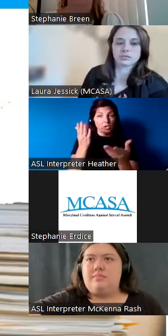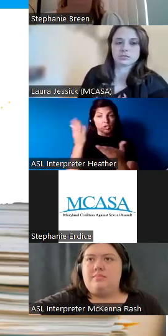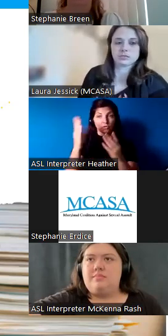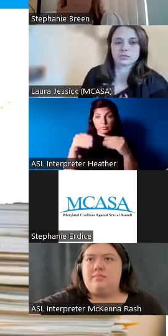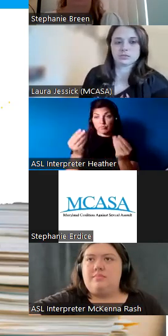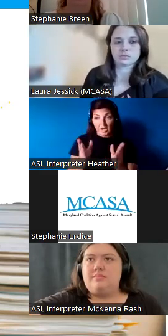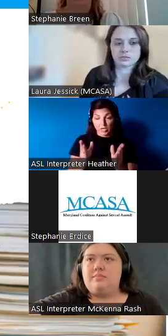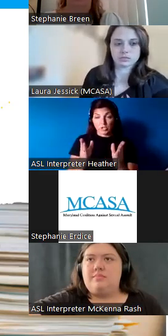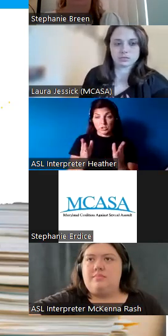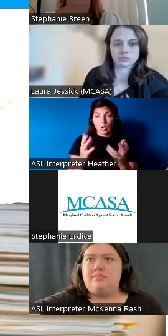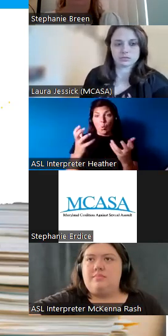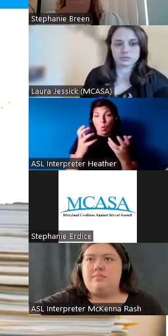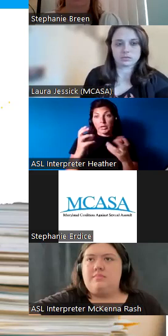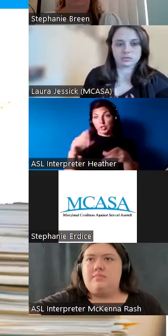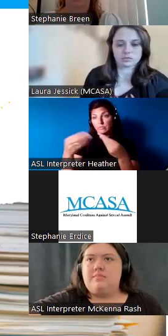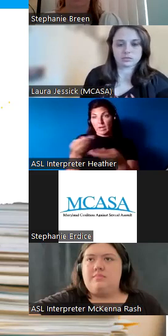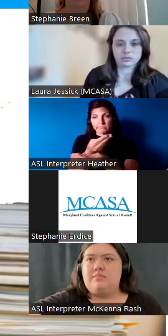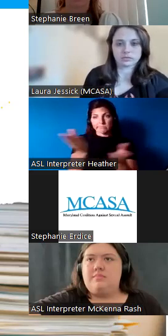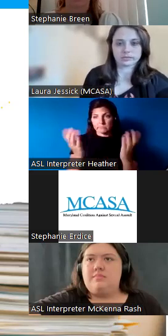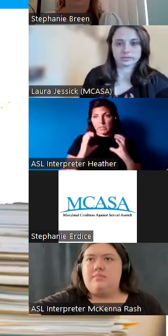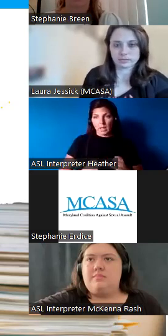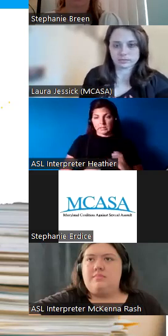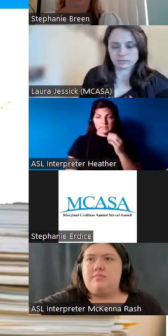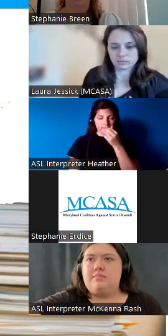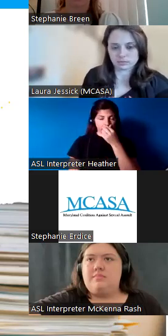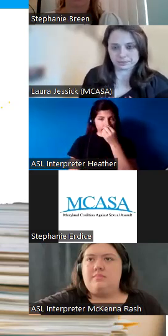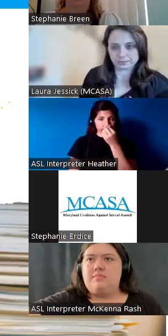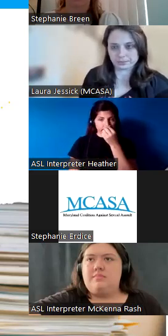that are looking to provide them to their clients.